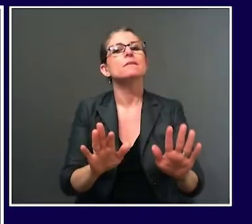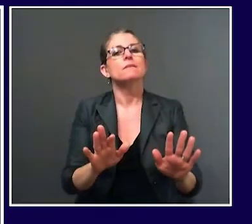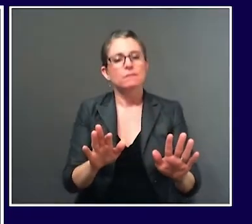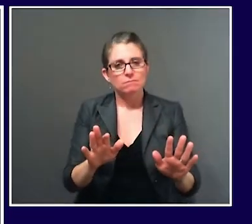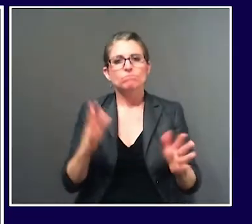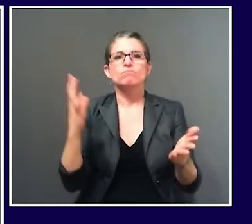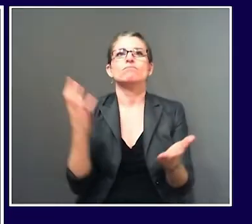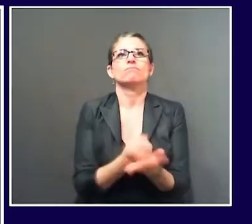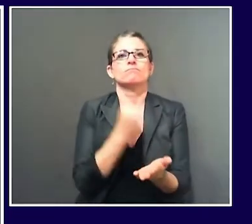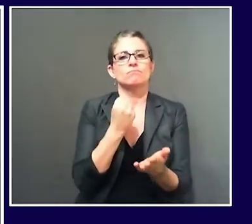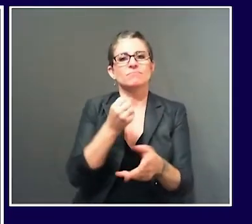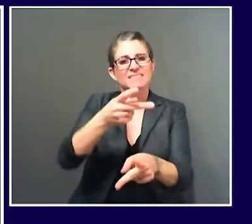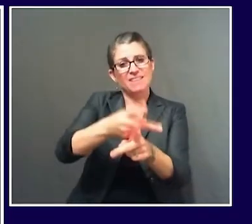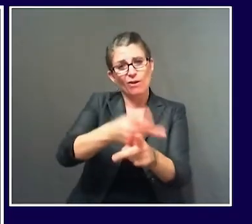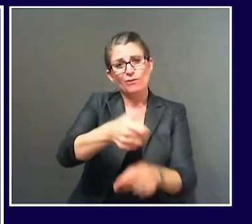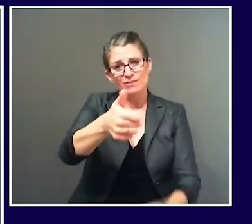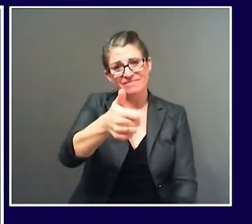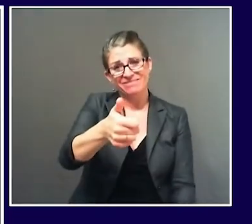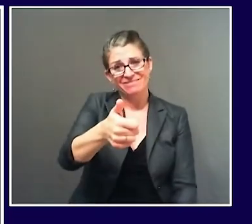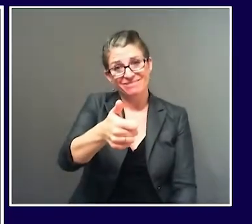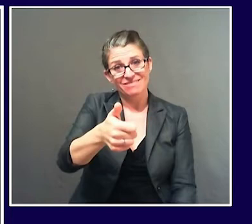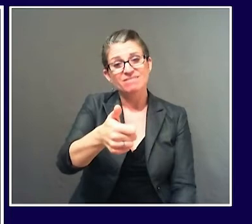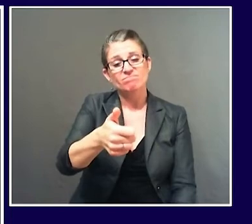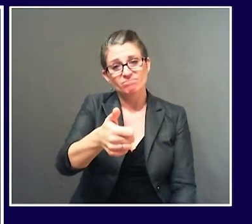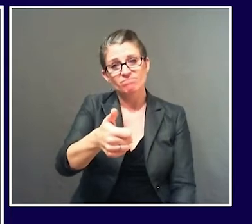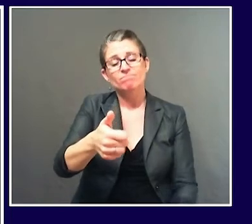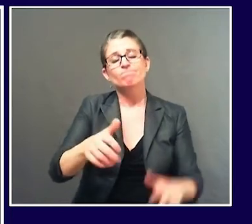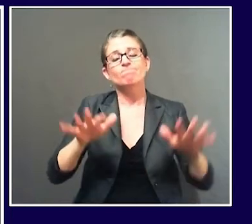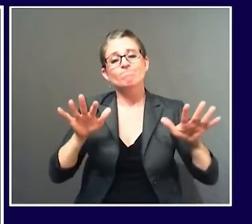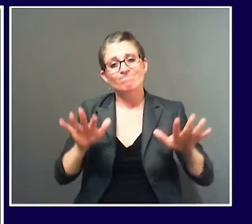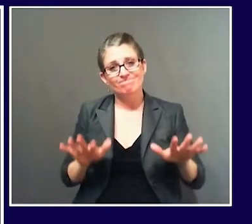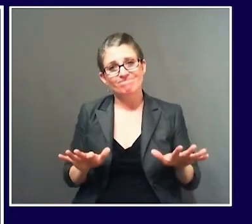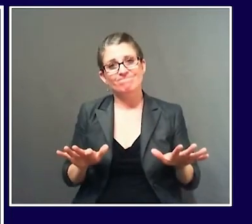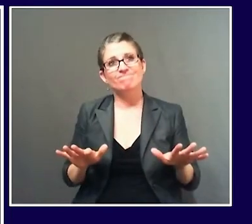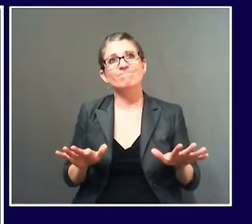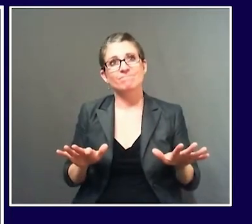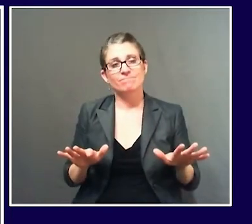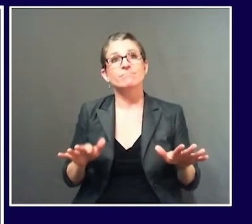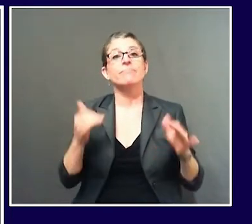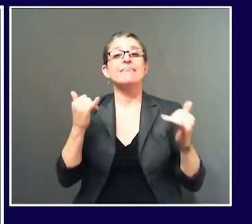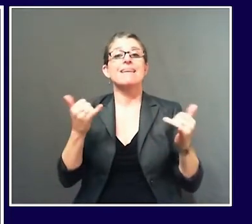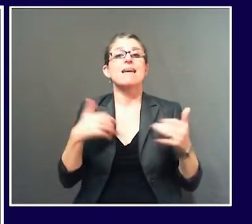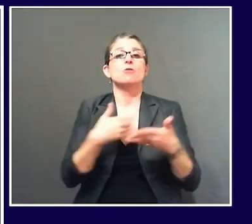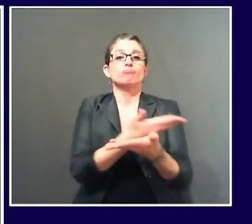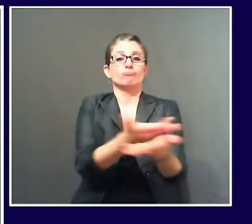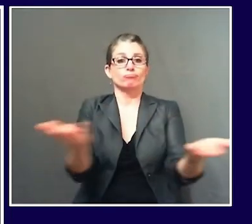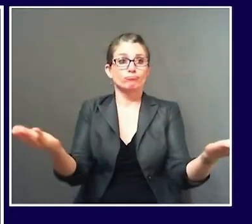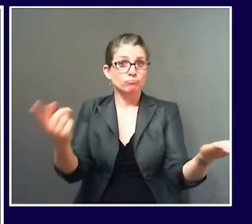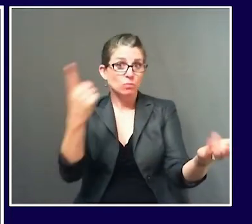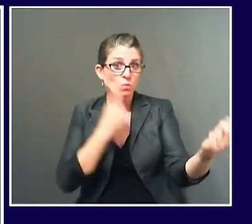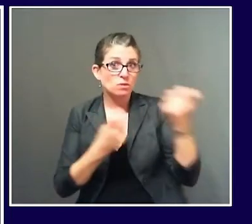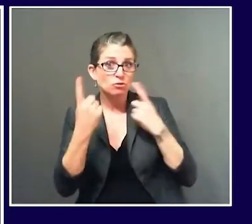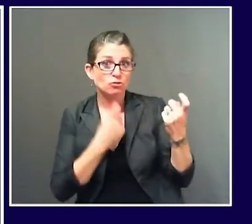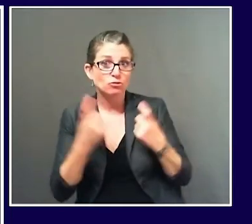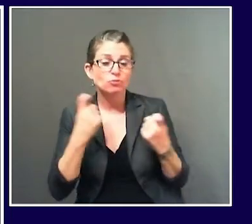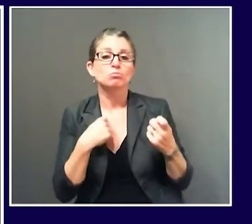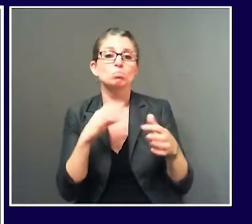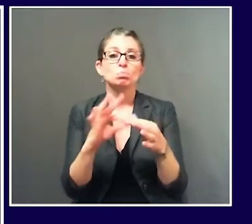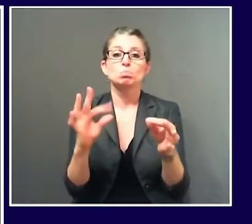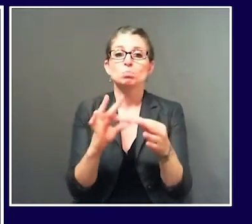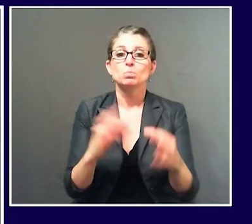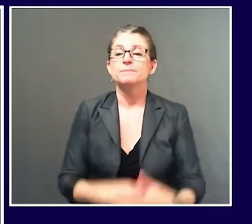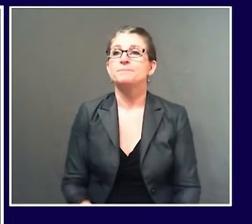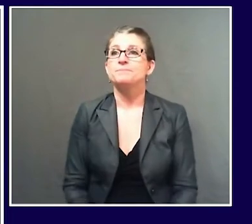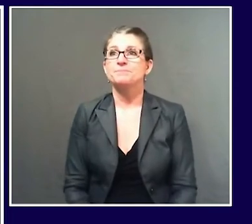to take care of yourself. So with that, I'm going to turn things over to our colleagues in the media. And the first question